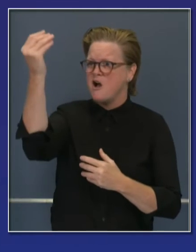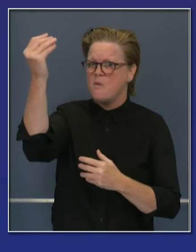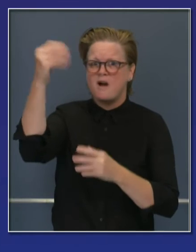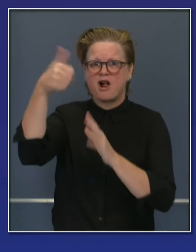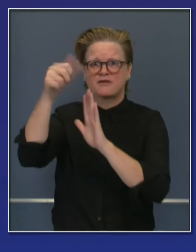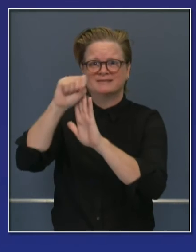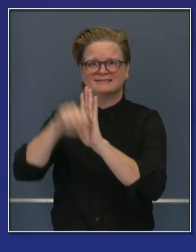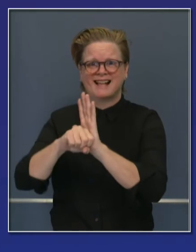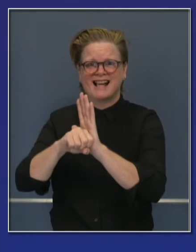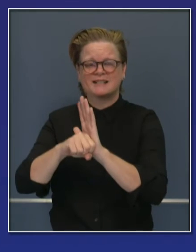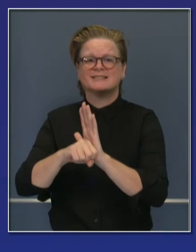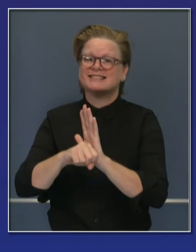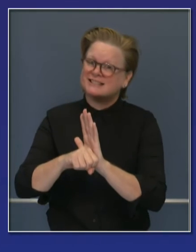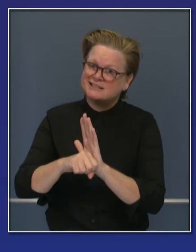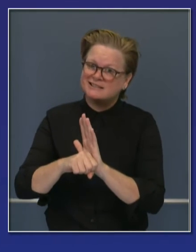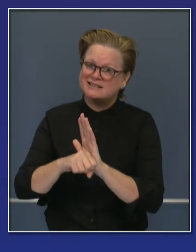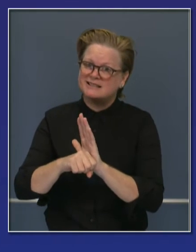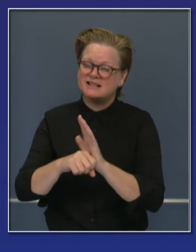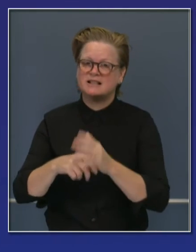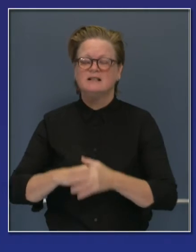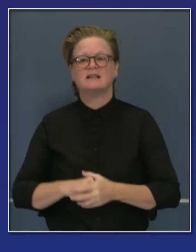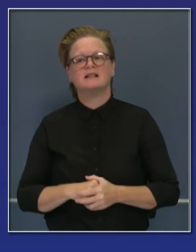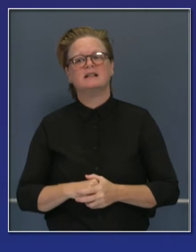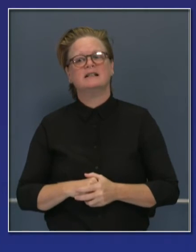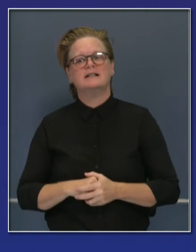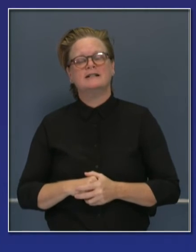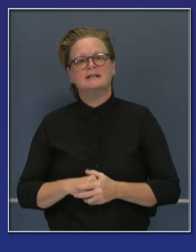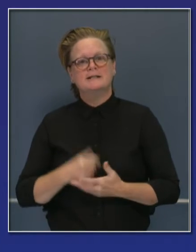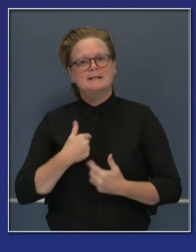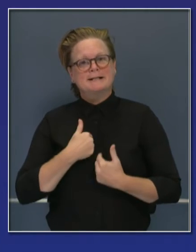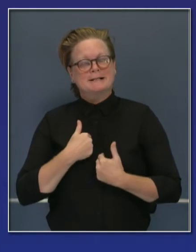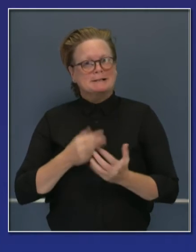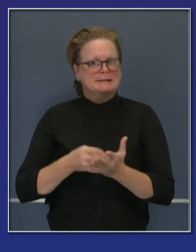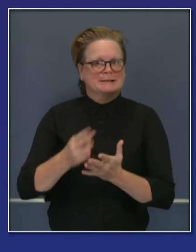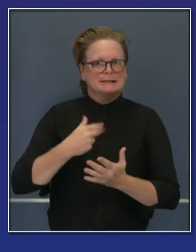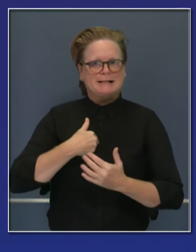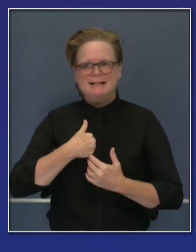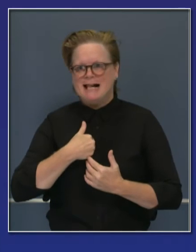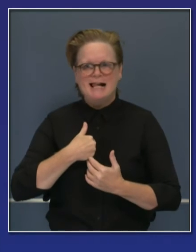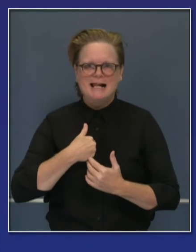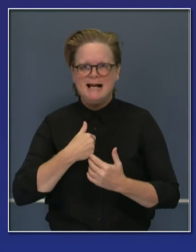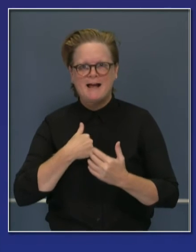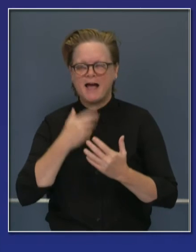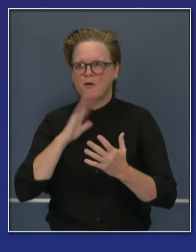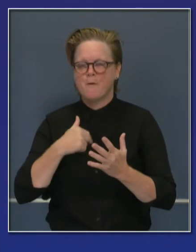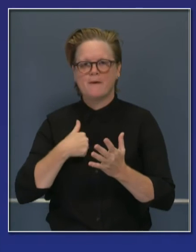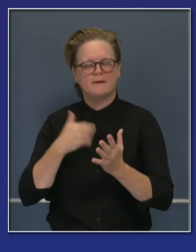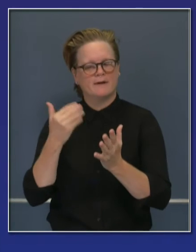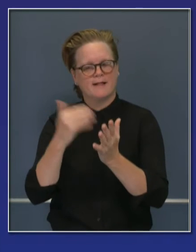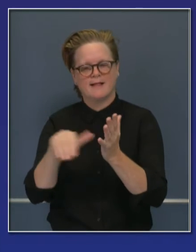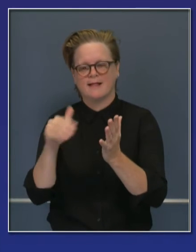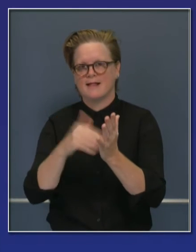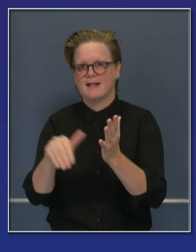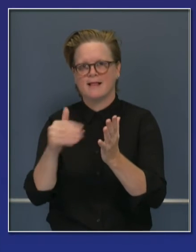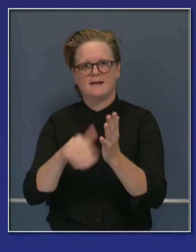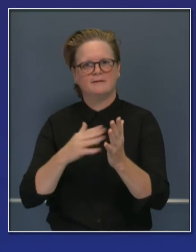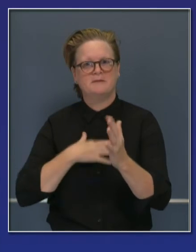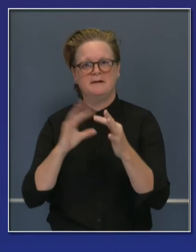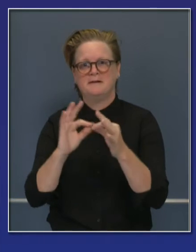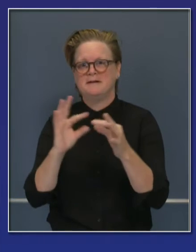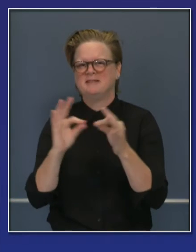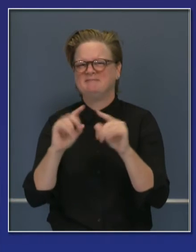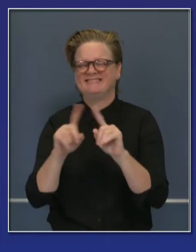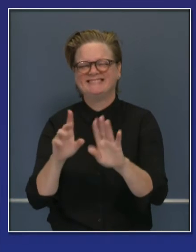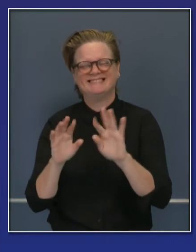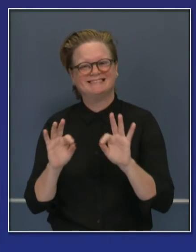I hesitate, but then again, I don't. Repetition, as my coach used to say, is the mother of skill. So let me